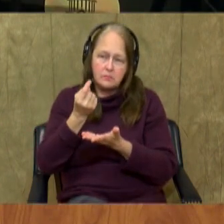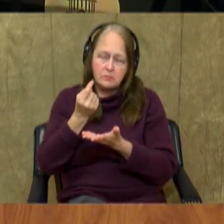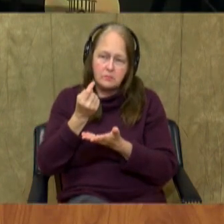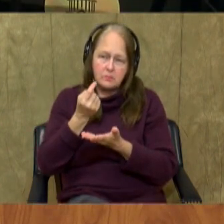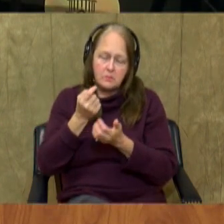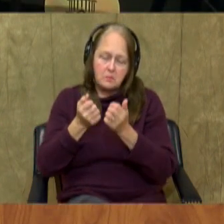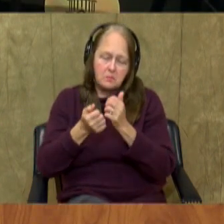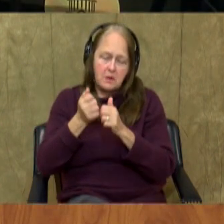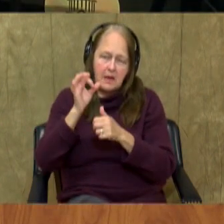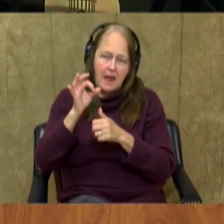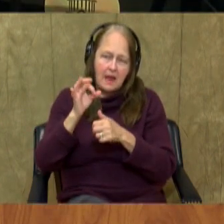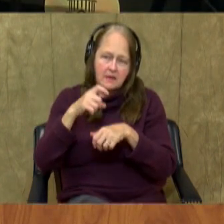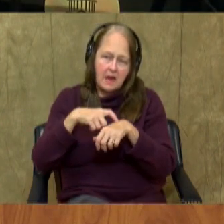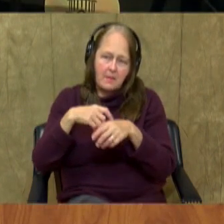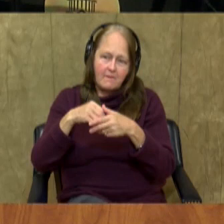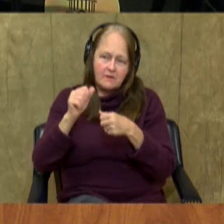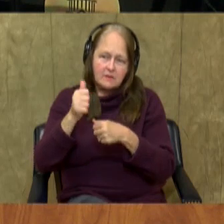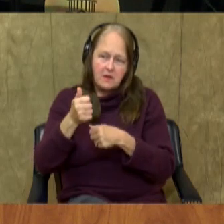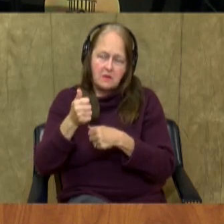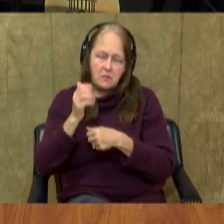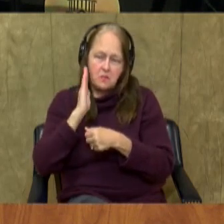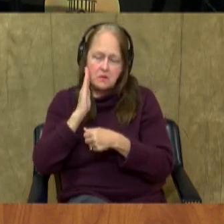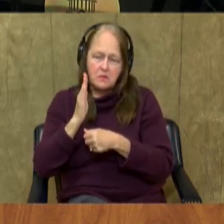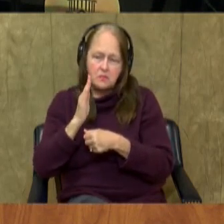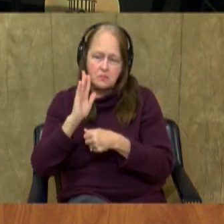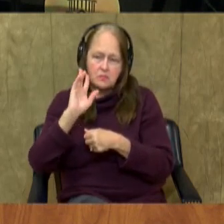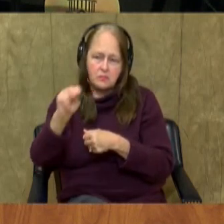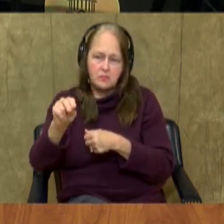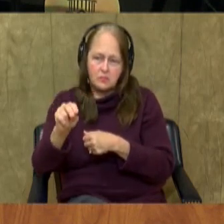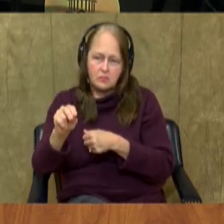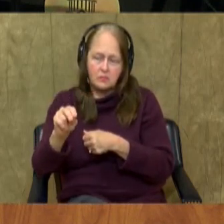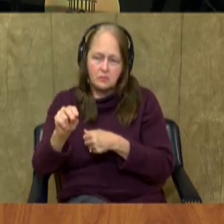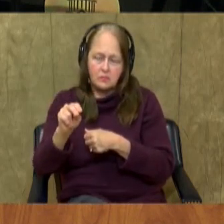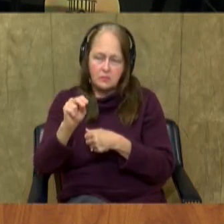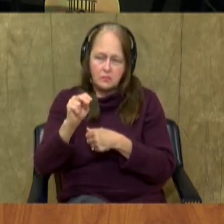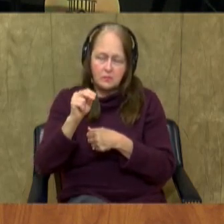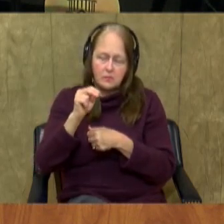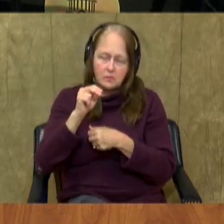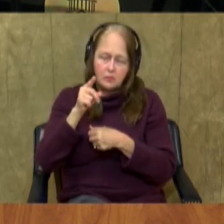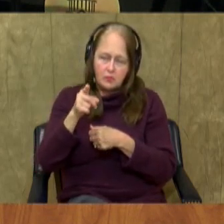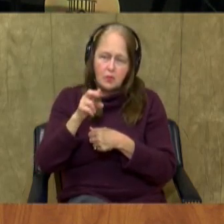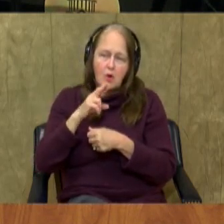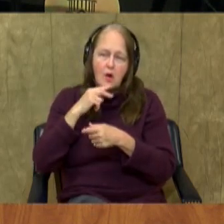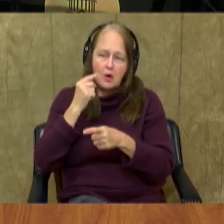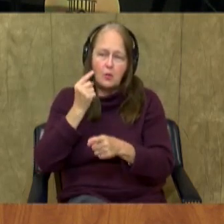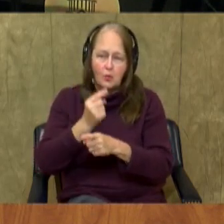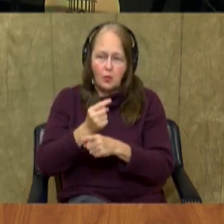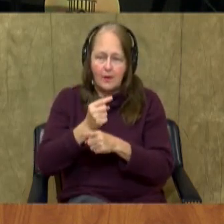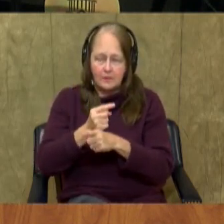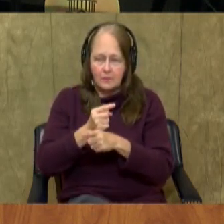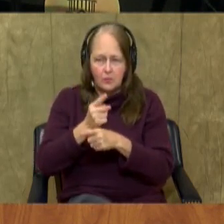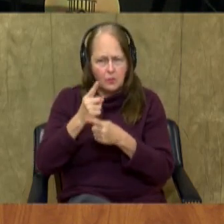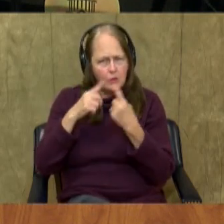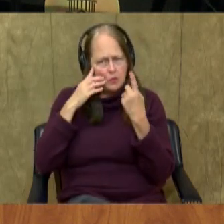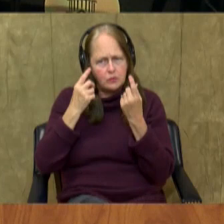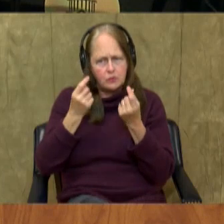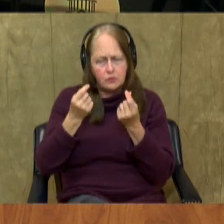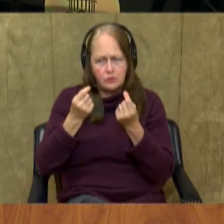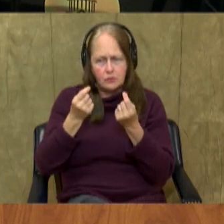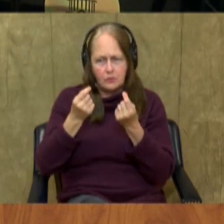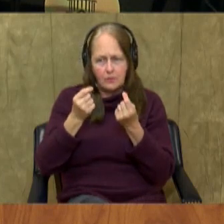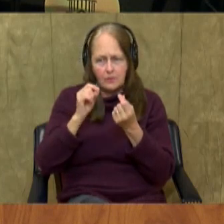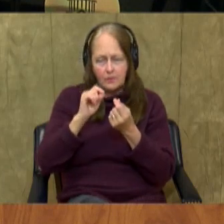out of 10, she's probably going to tell you what? No, you are correct. So what are you going to do about that? That's